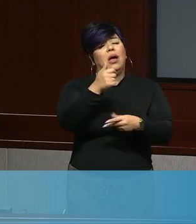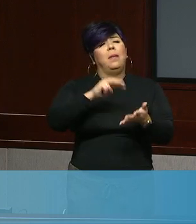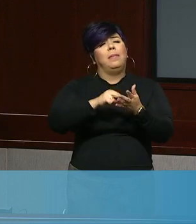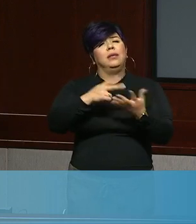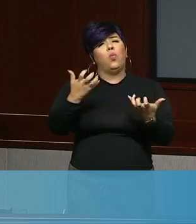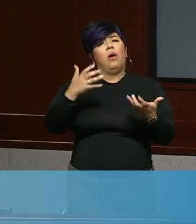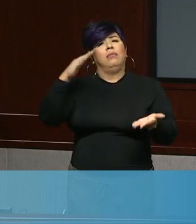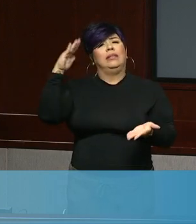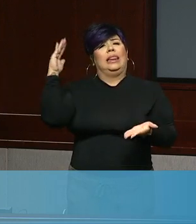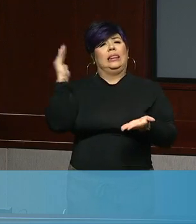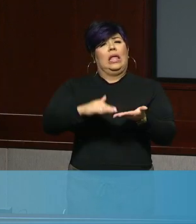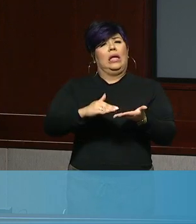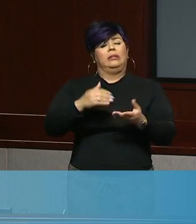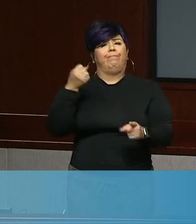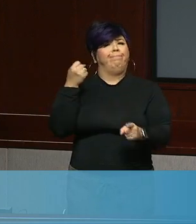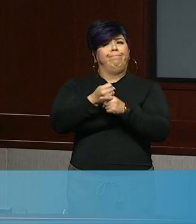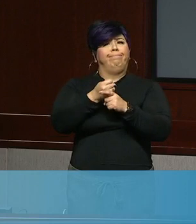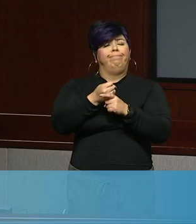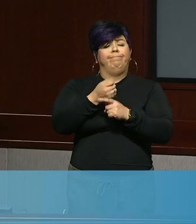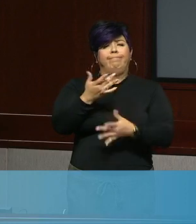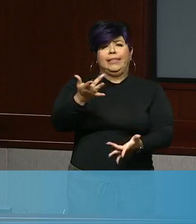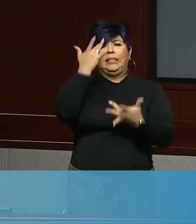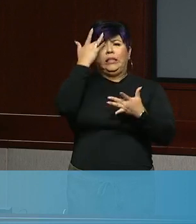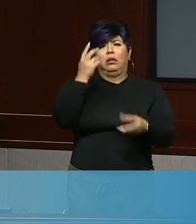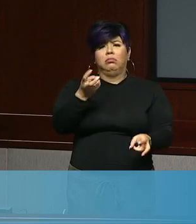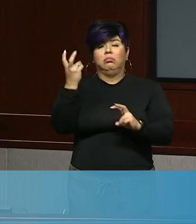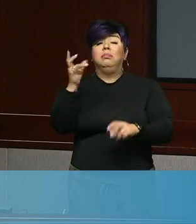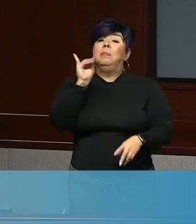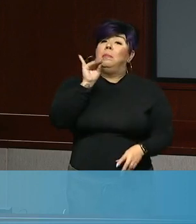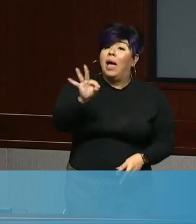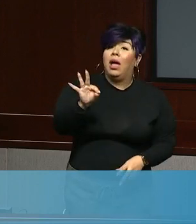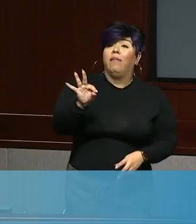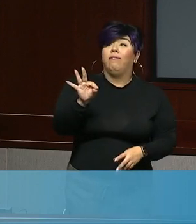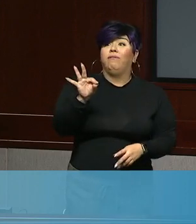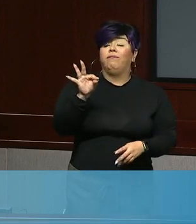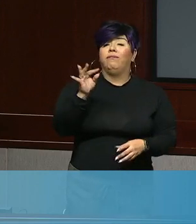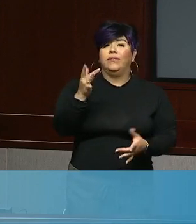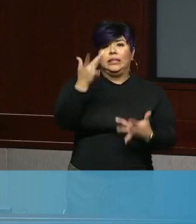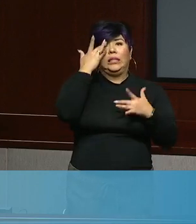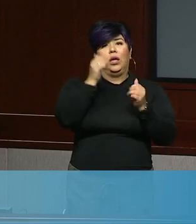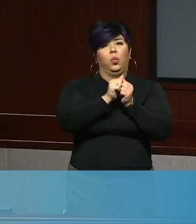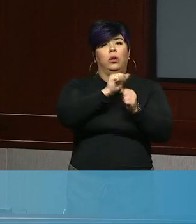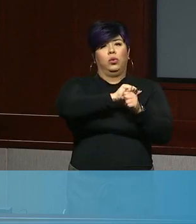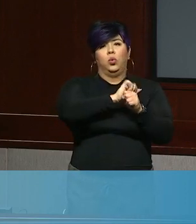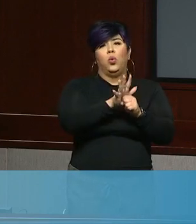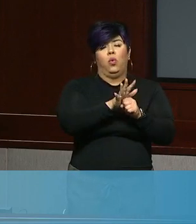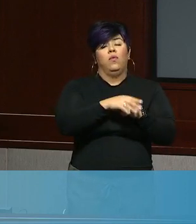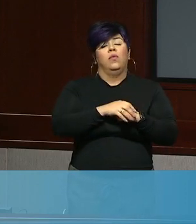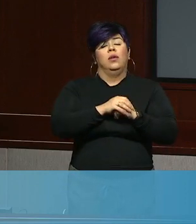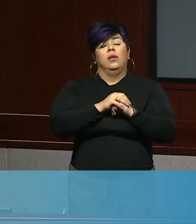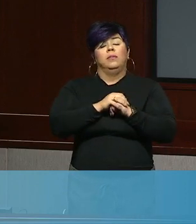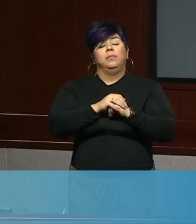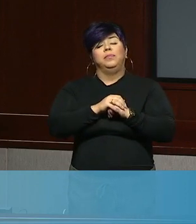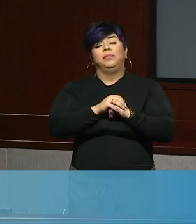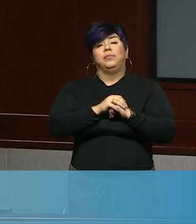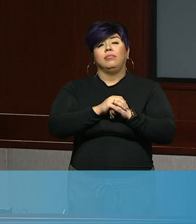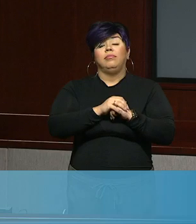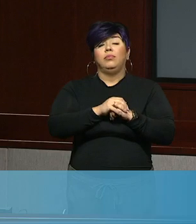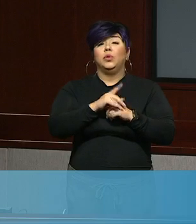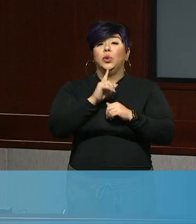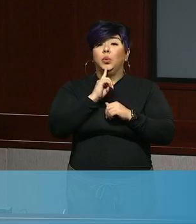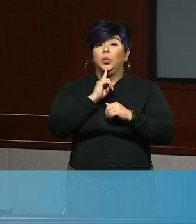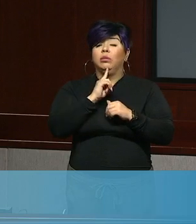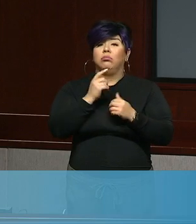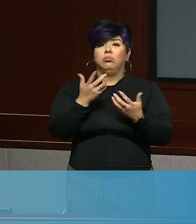likelihood of severe illness and/or death should you contract COVID-19. The largest contributing underlying health conditions